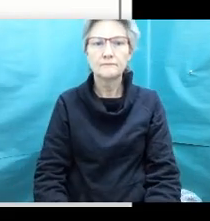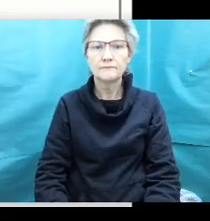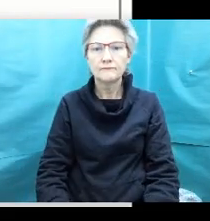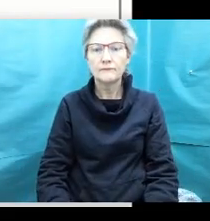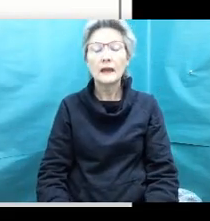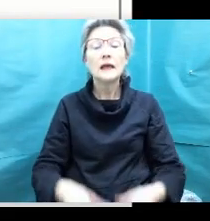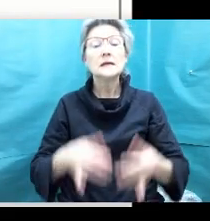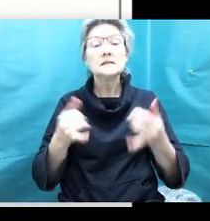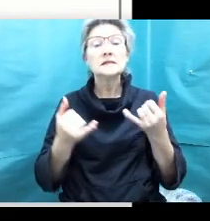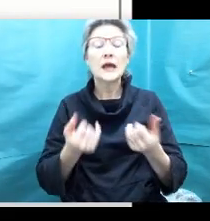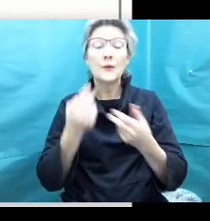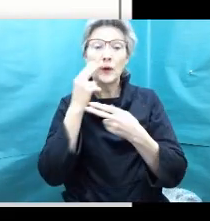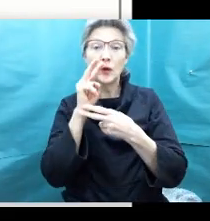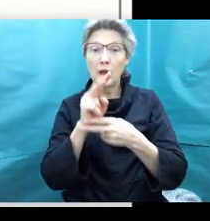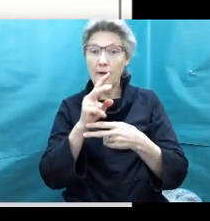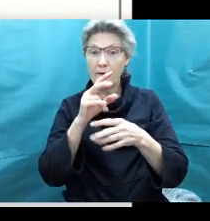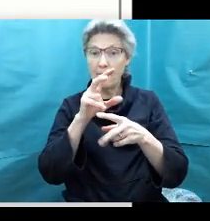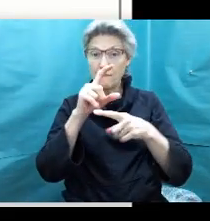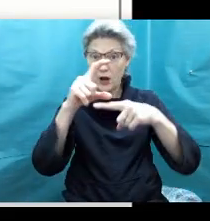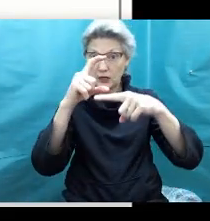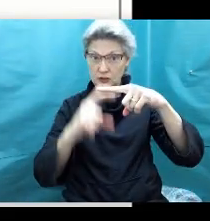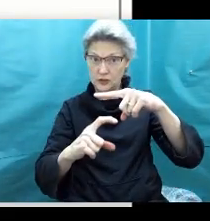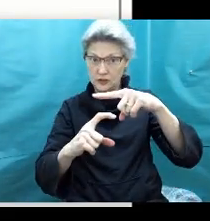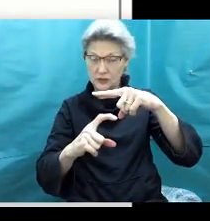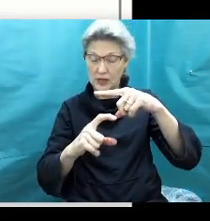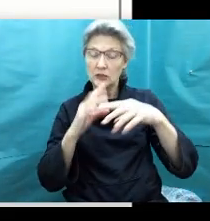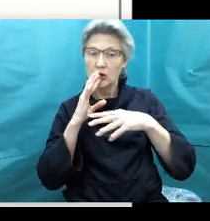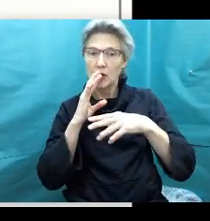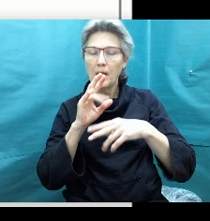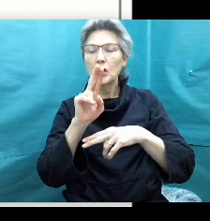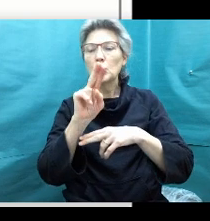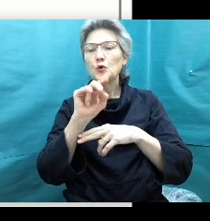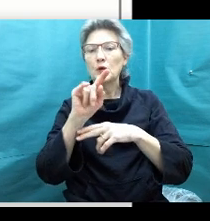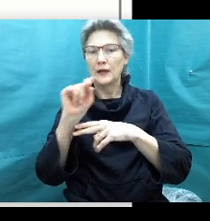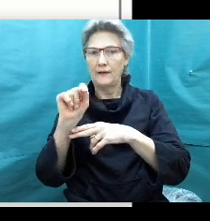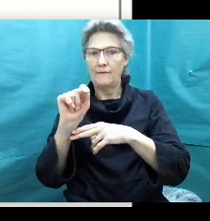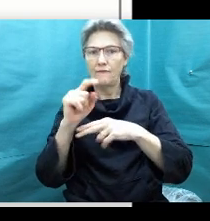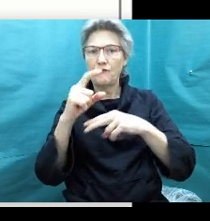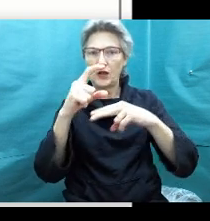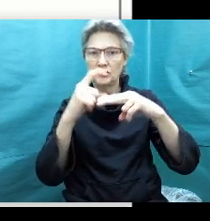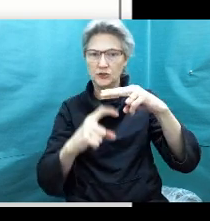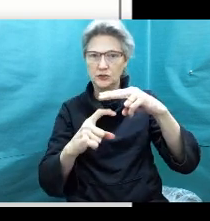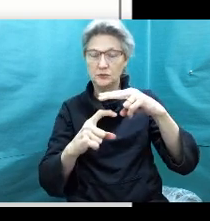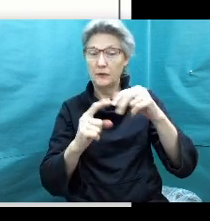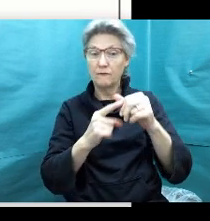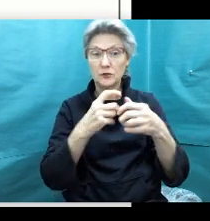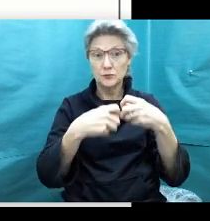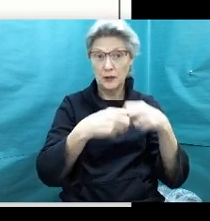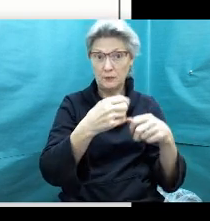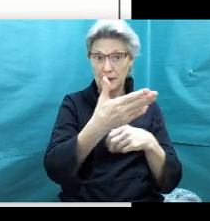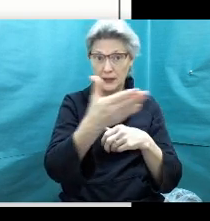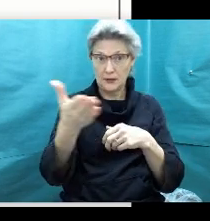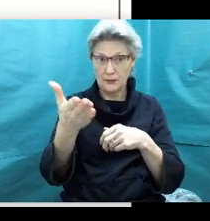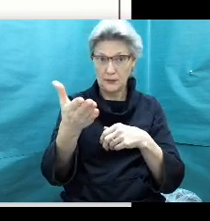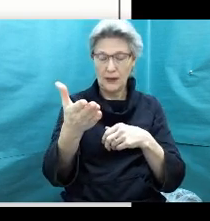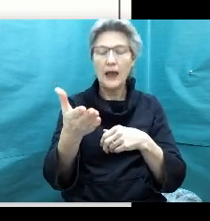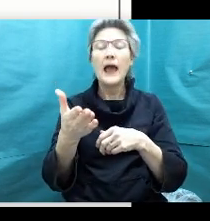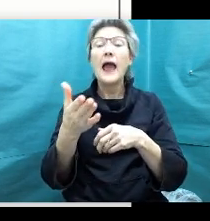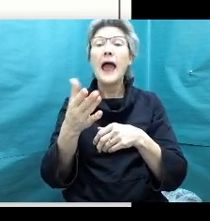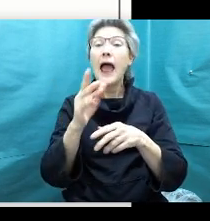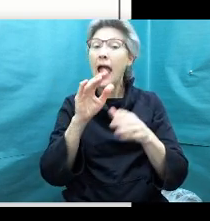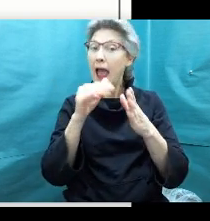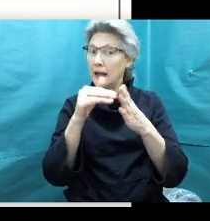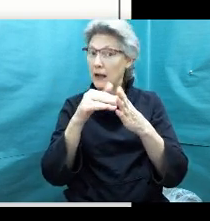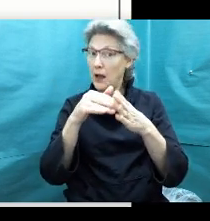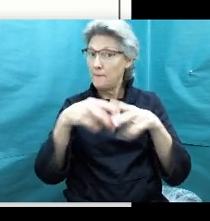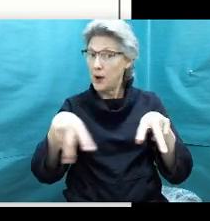fractions and talking about something called unit fractions, which we'll get to in a bit. Here's our first problem. It says, at a pizza